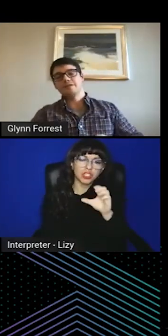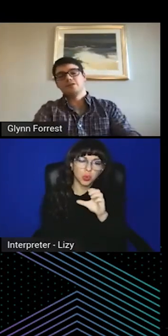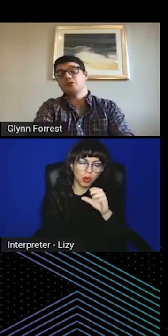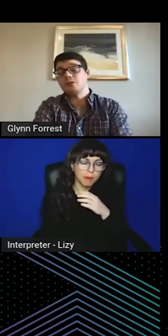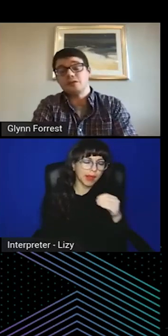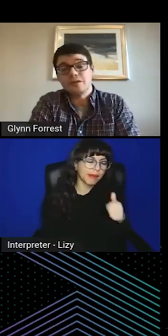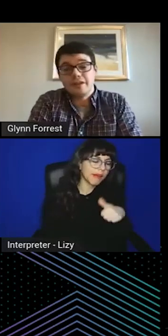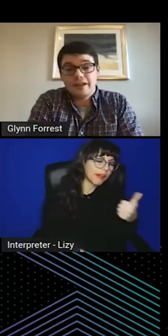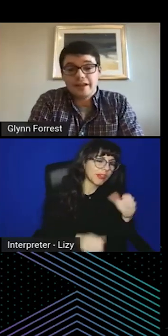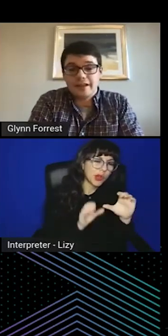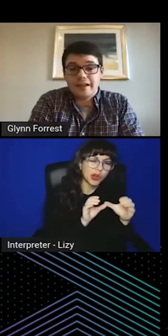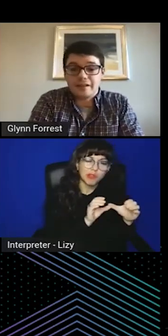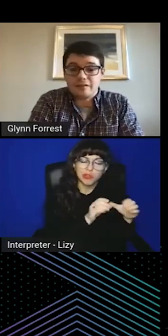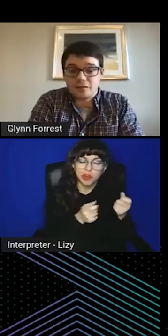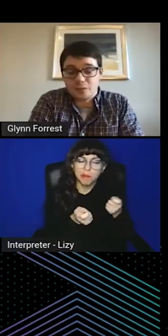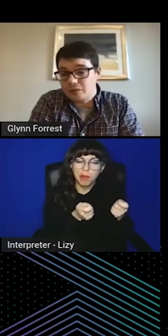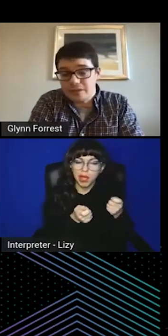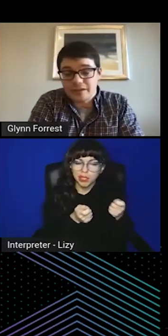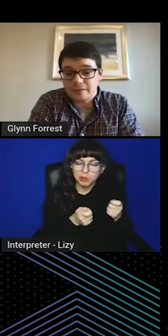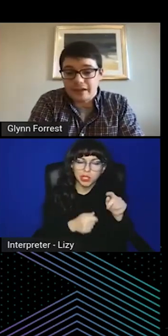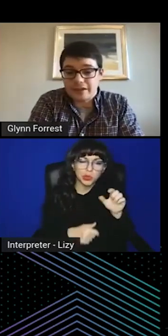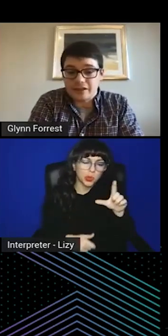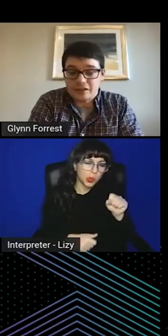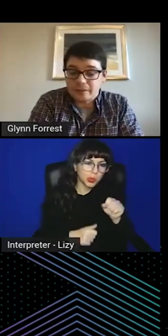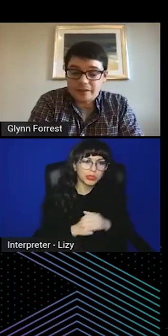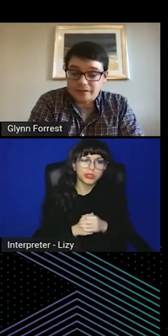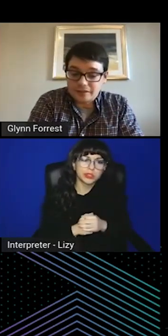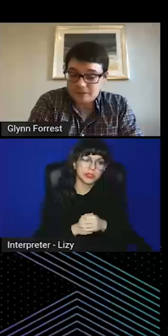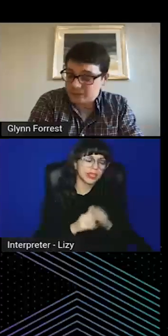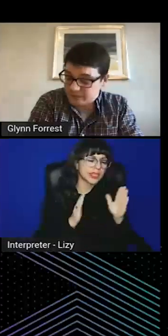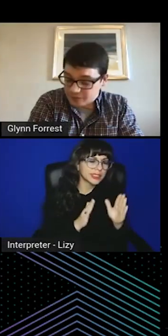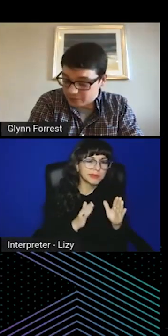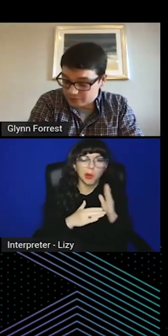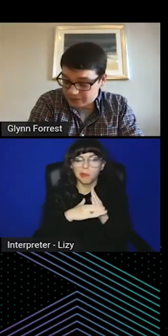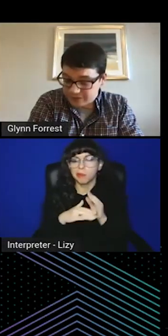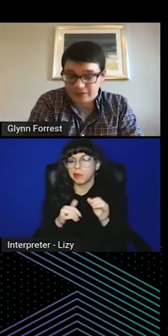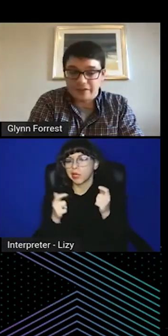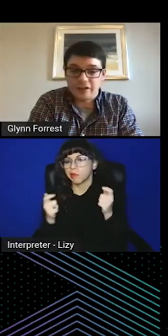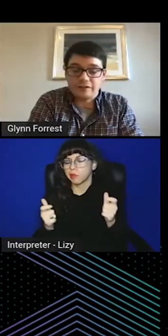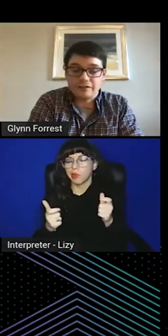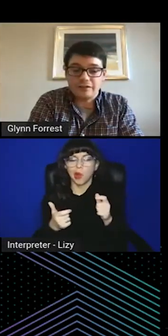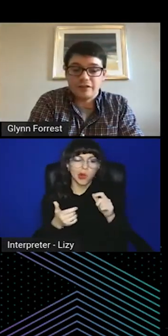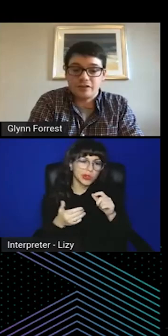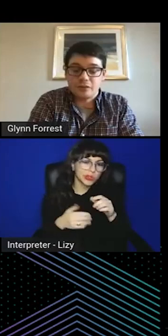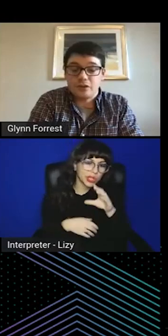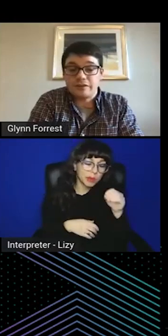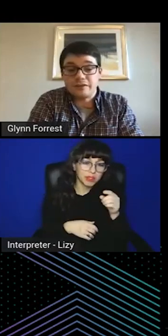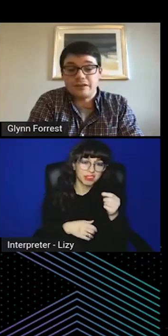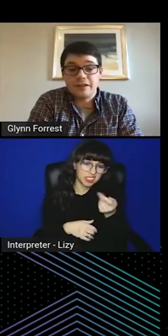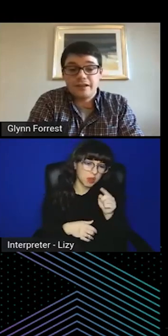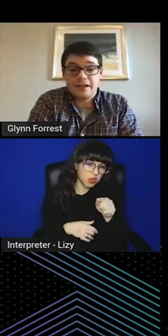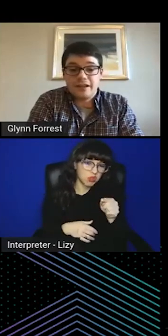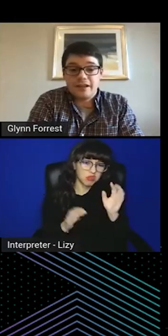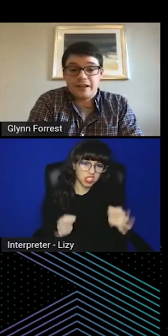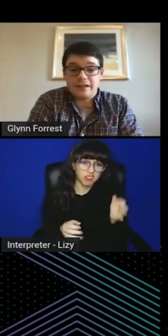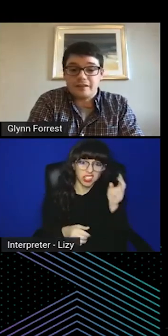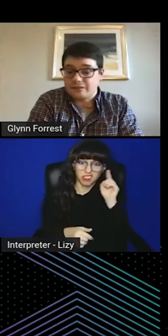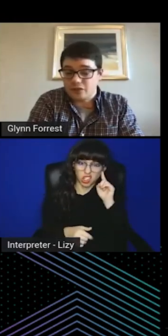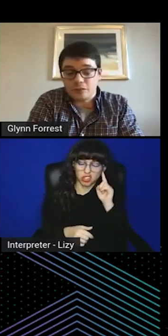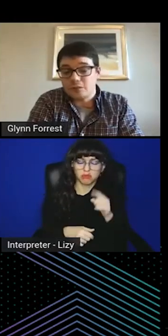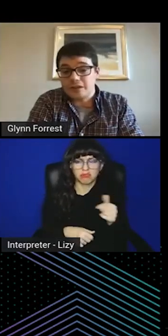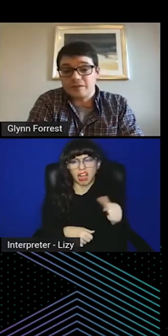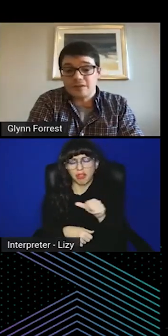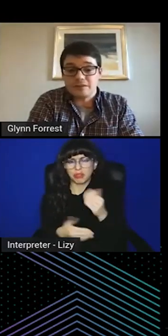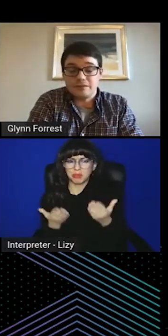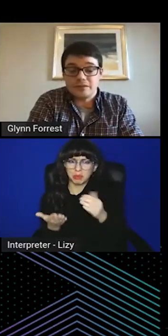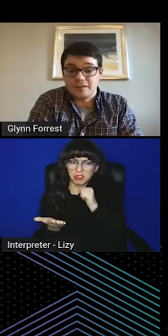management tools in small, medium, and large companies. Some of them you'll definitely have heard of, others you won't have. And you're